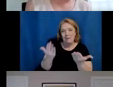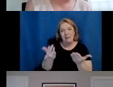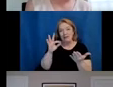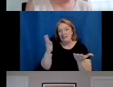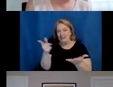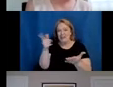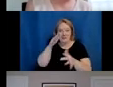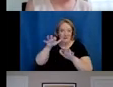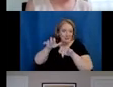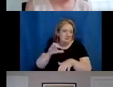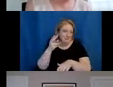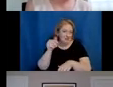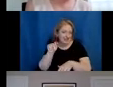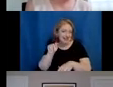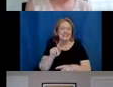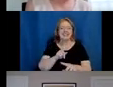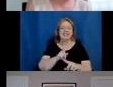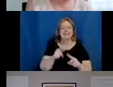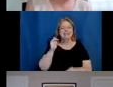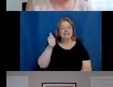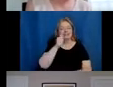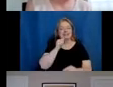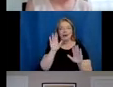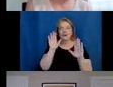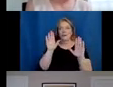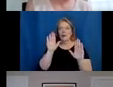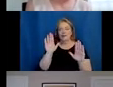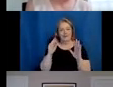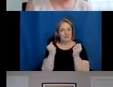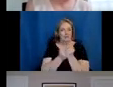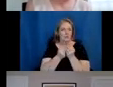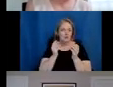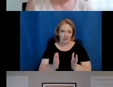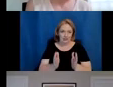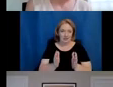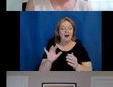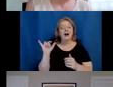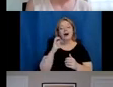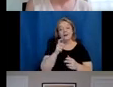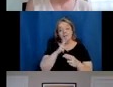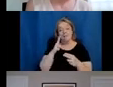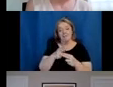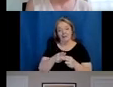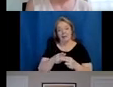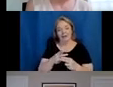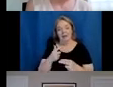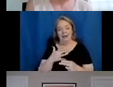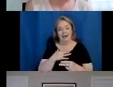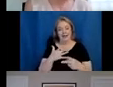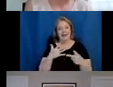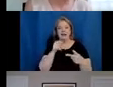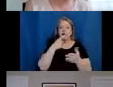here. But she's a really incredible supporter. And just to mention too, we don't talk about Yudi as much, which is the